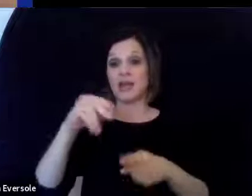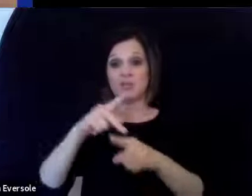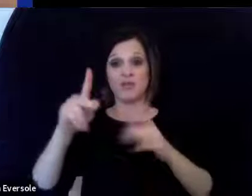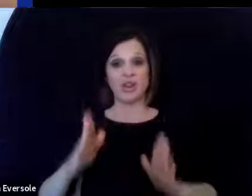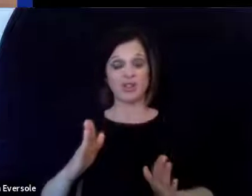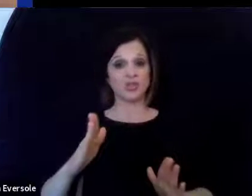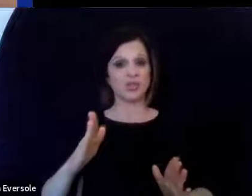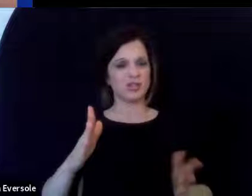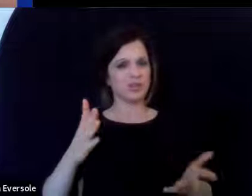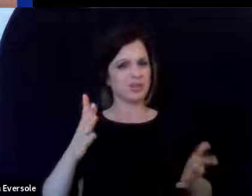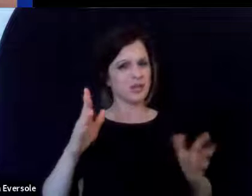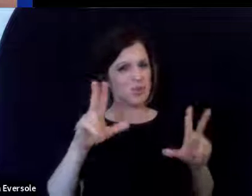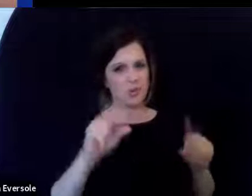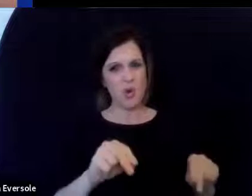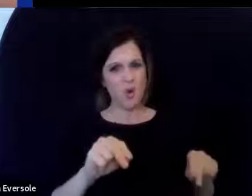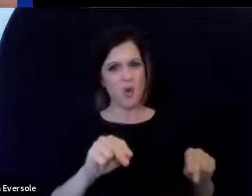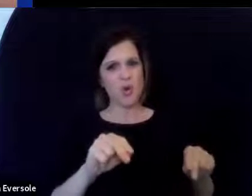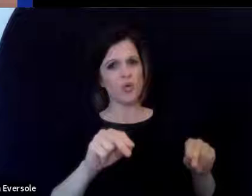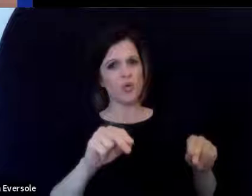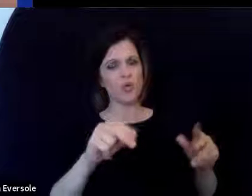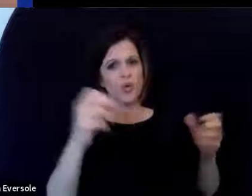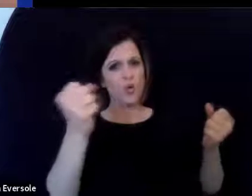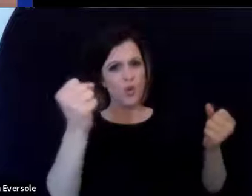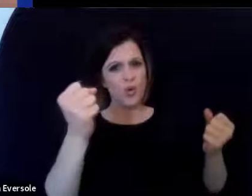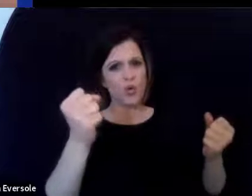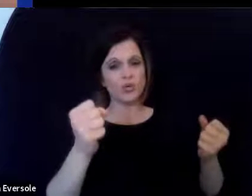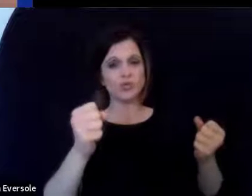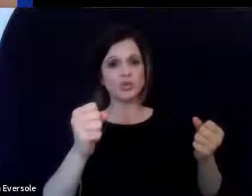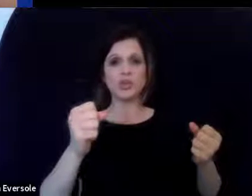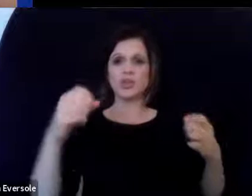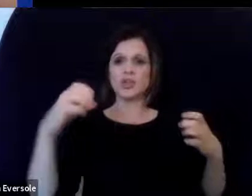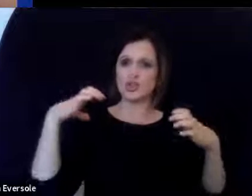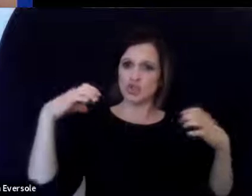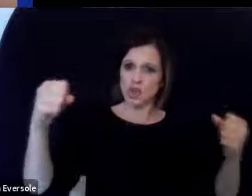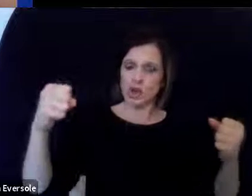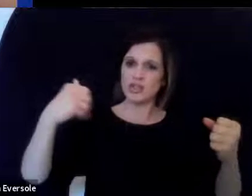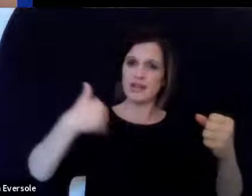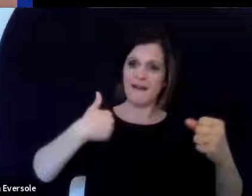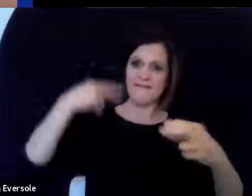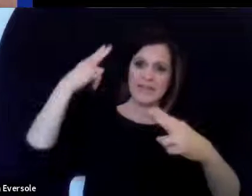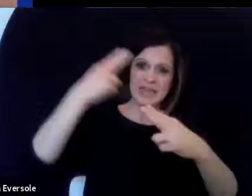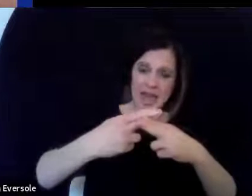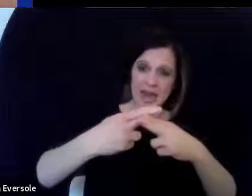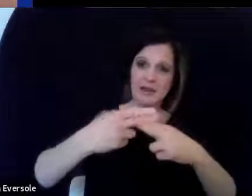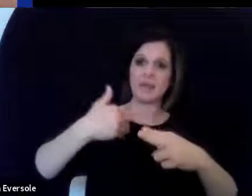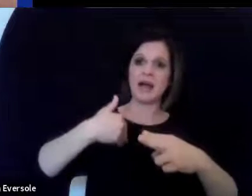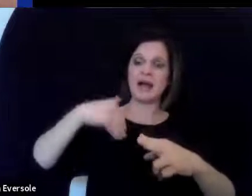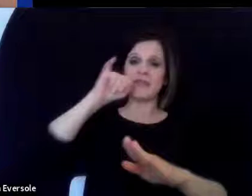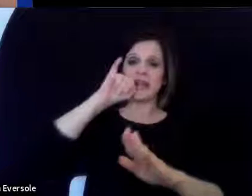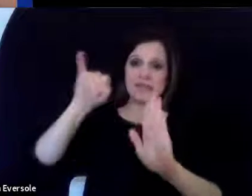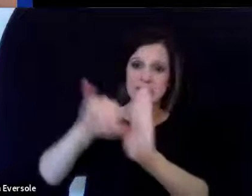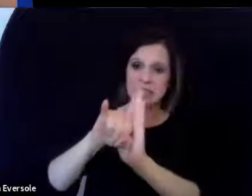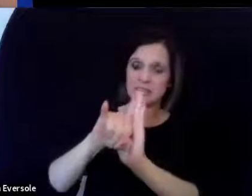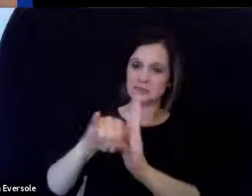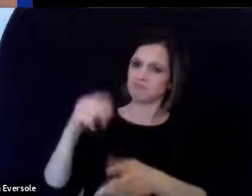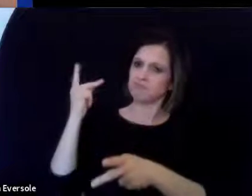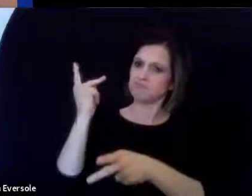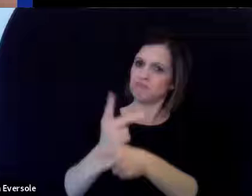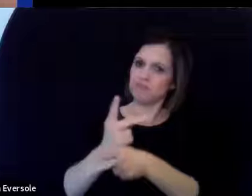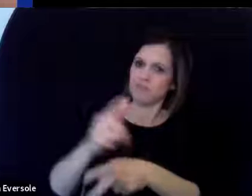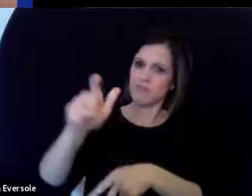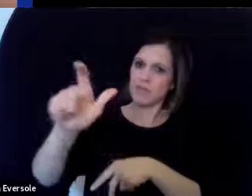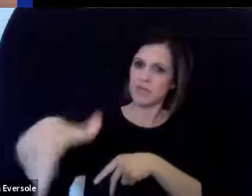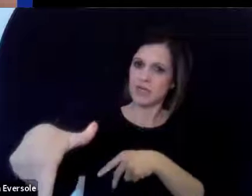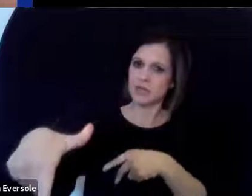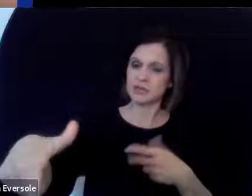no, CHARGE as a name has an identity. So we're going to hang on to the CHARGE acronym as an